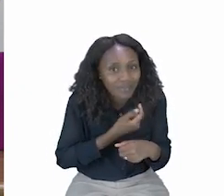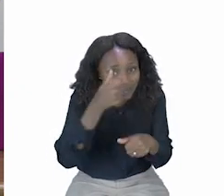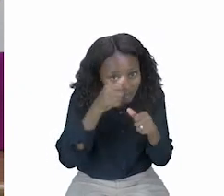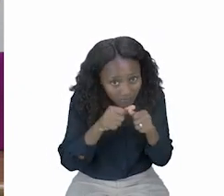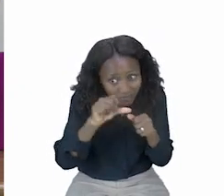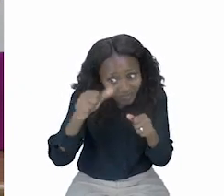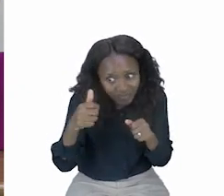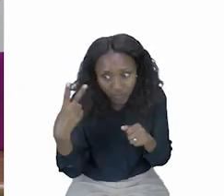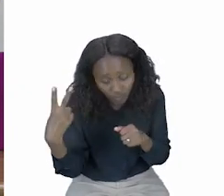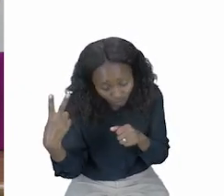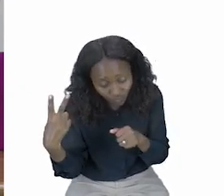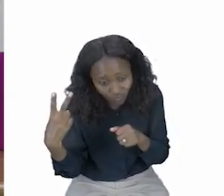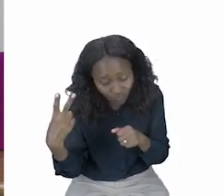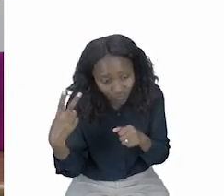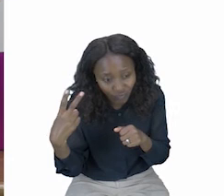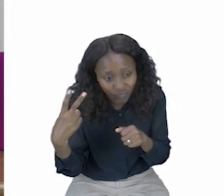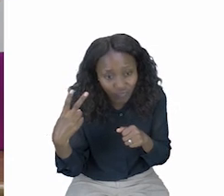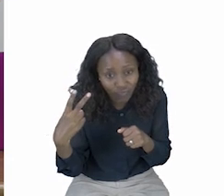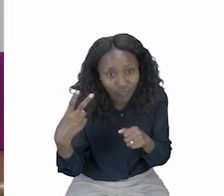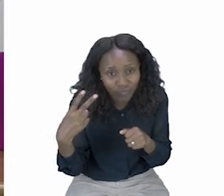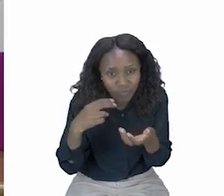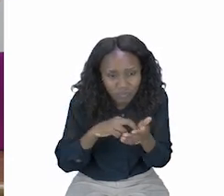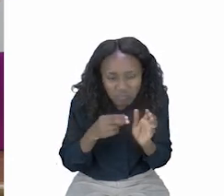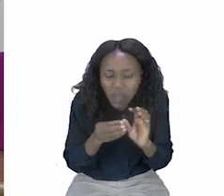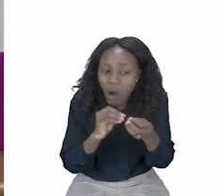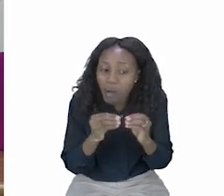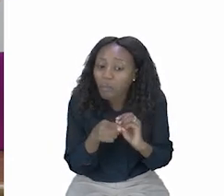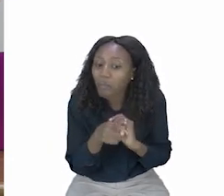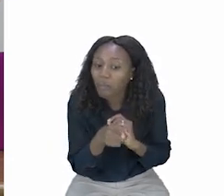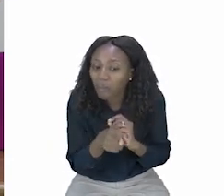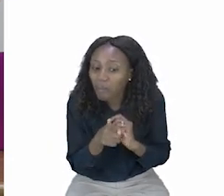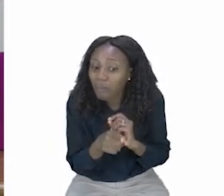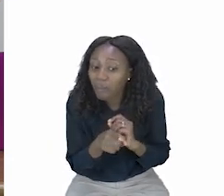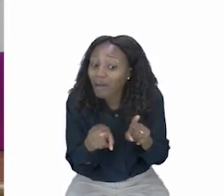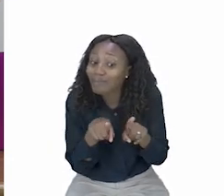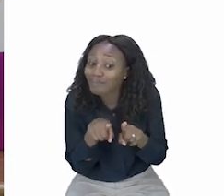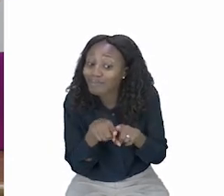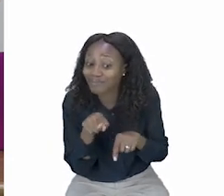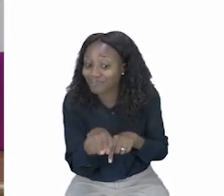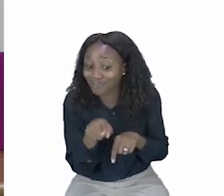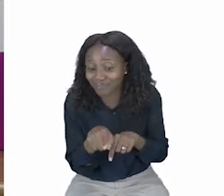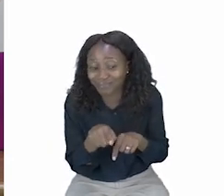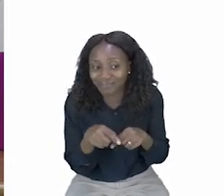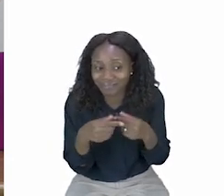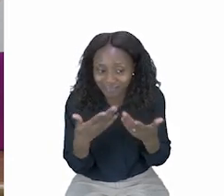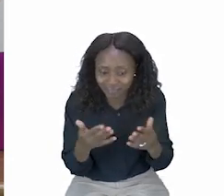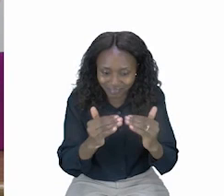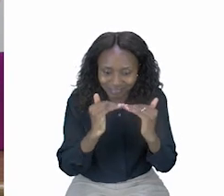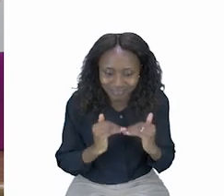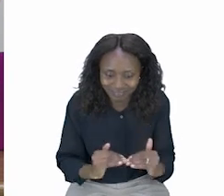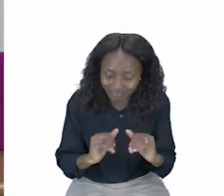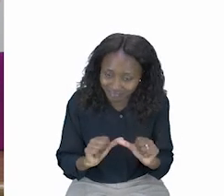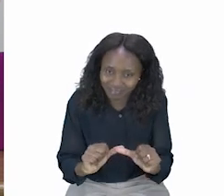and hexagon mean that there is some number there. The same with this one. Let's move on